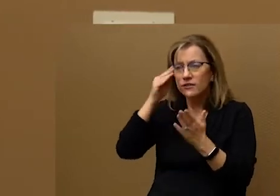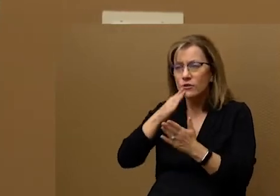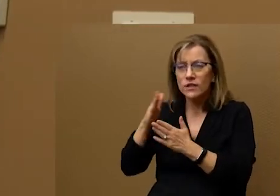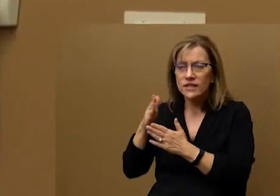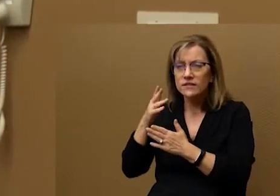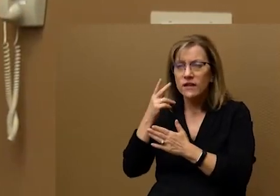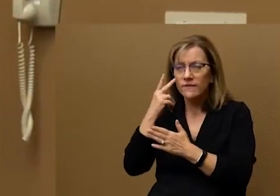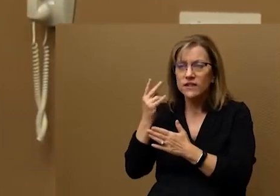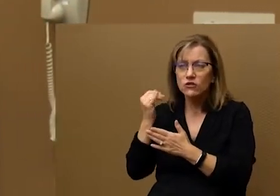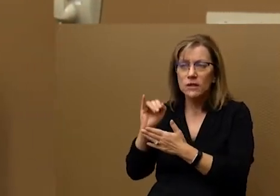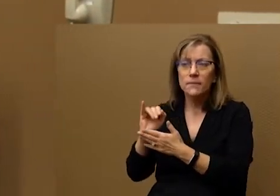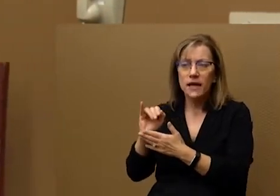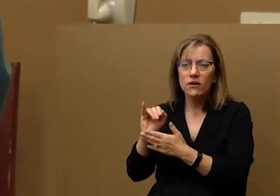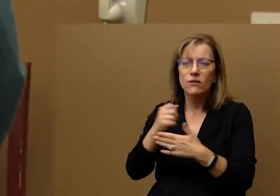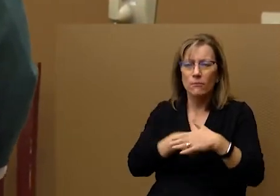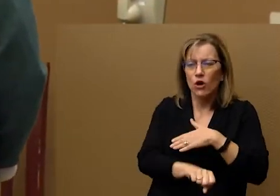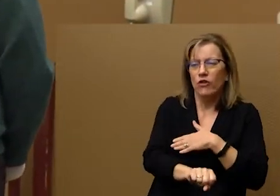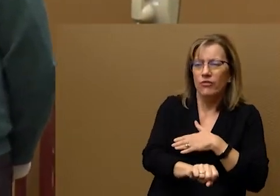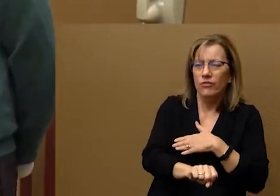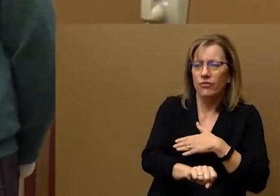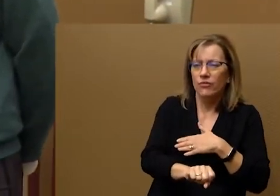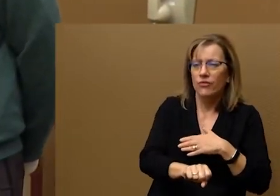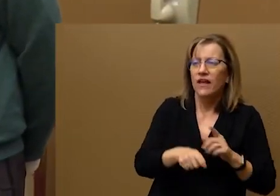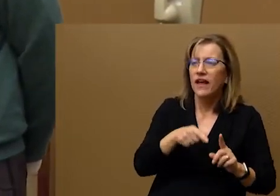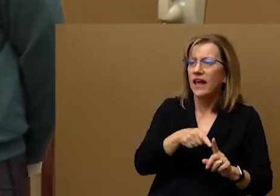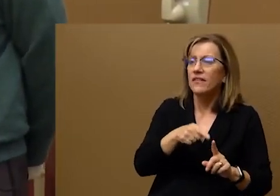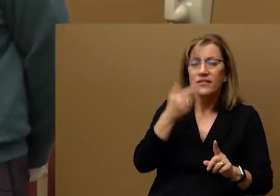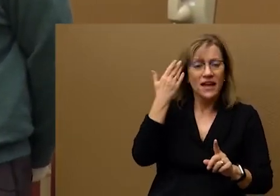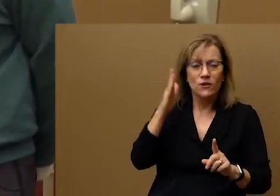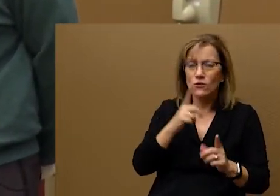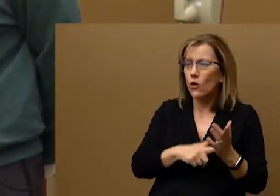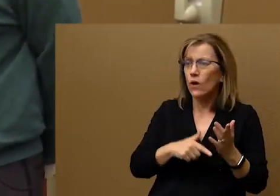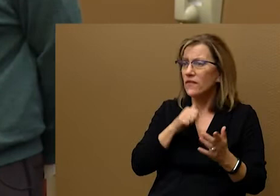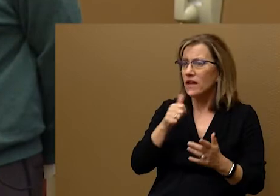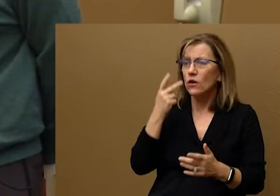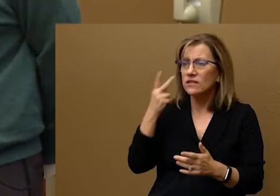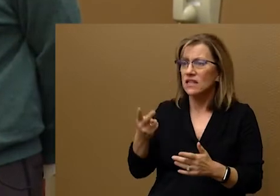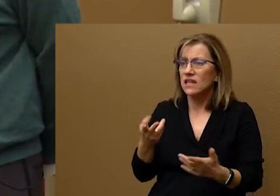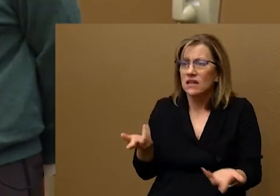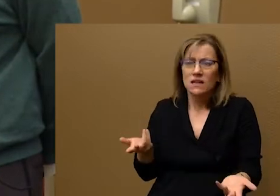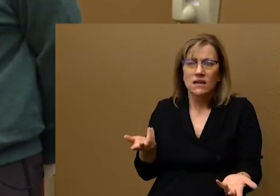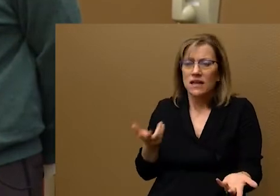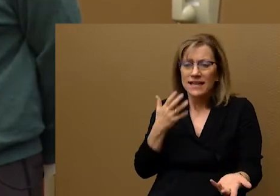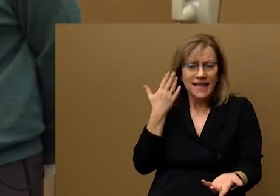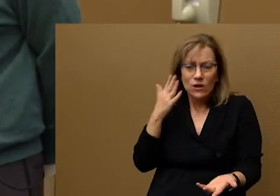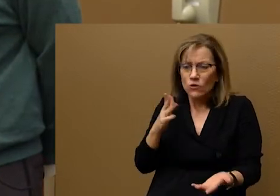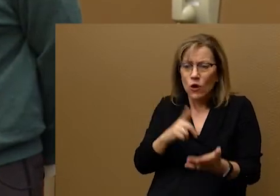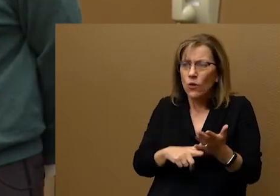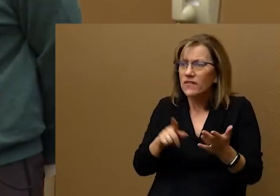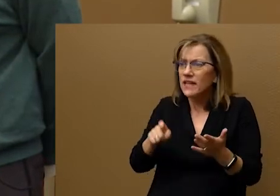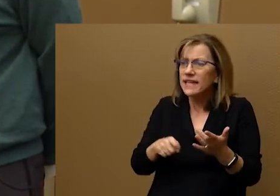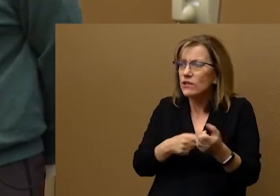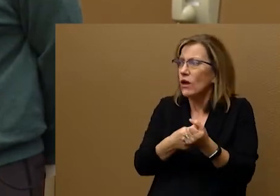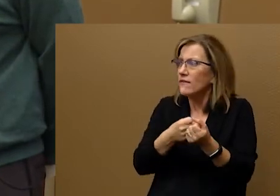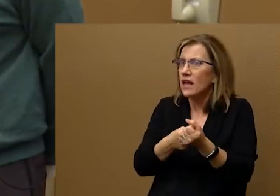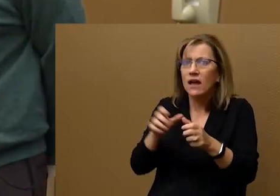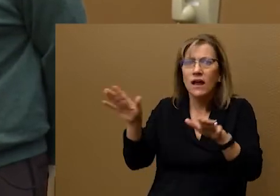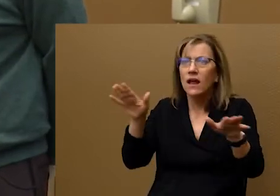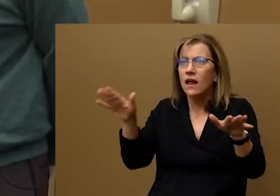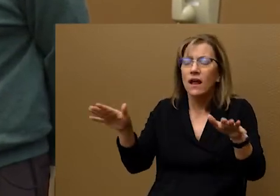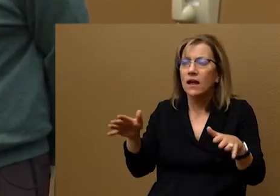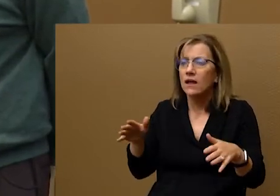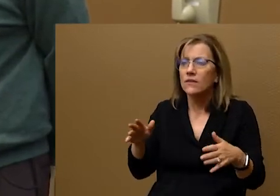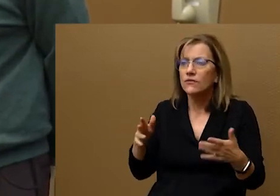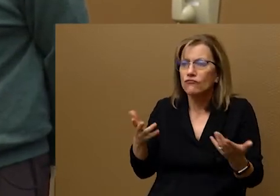Also, a lot of my students are visually impaired from birth, and they don't know what they don't see. They don't even know what they need to